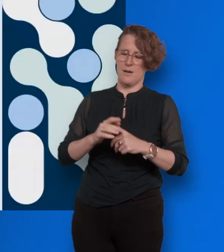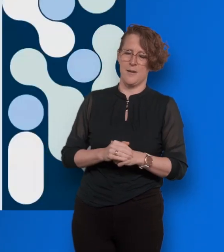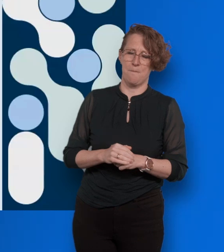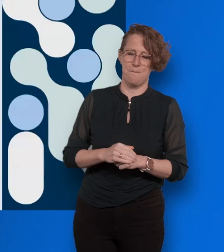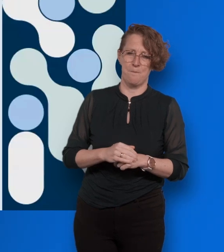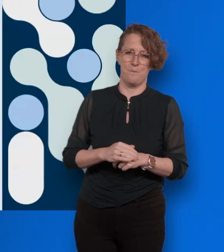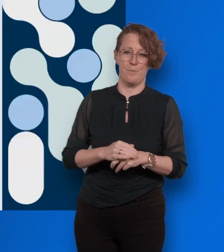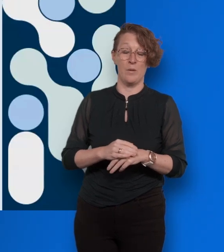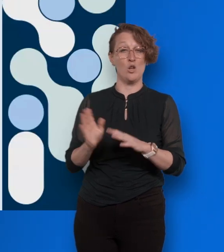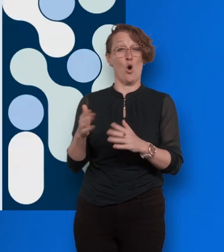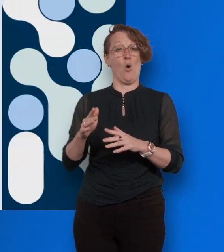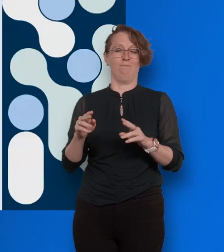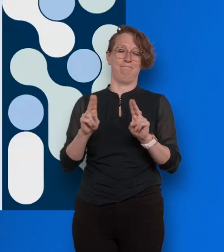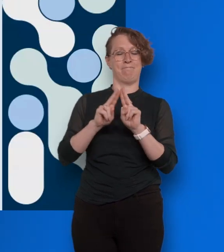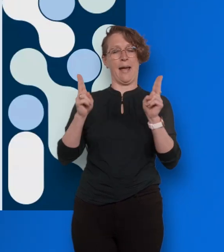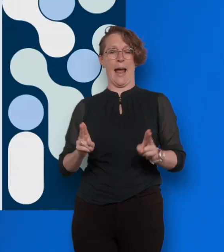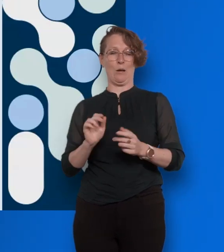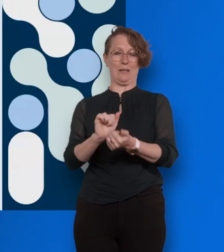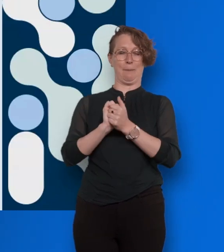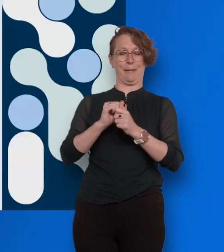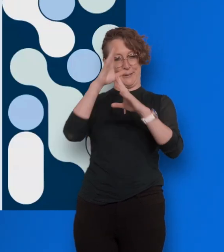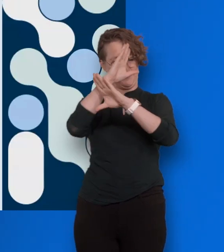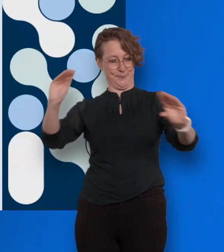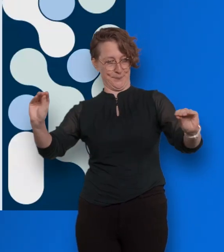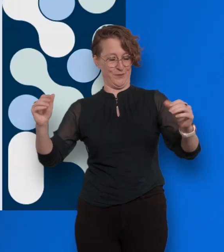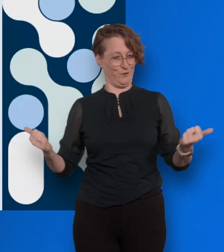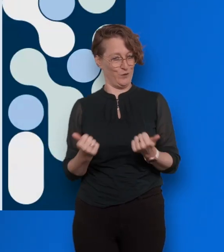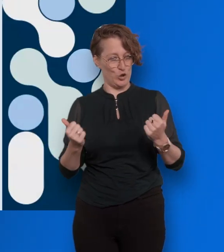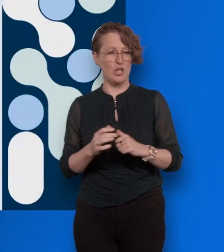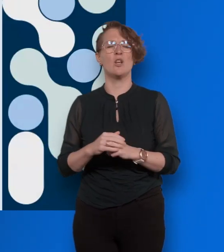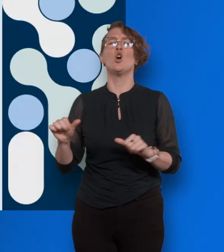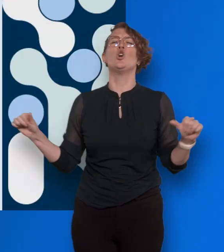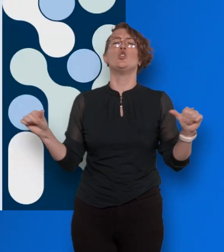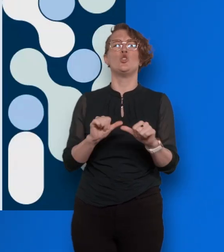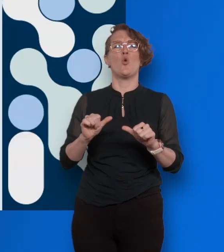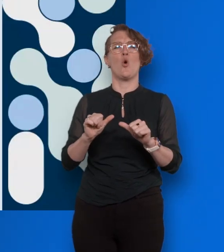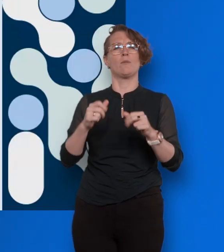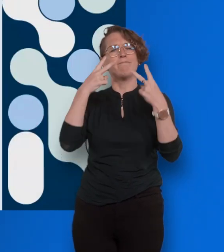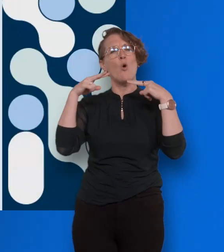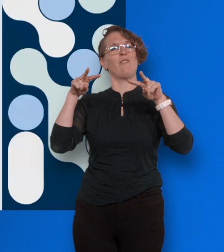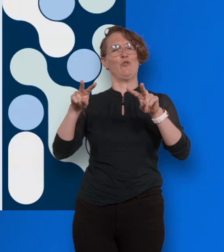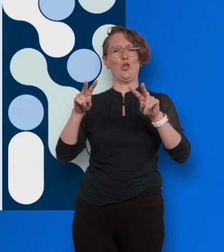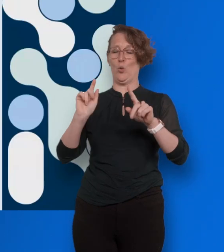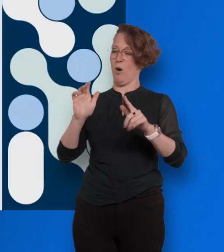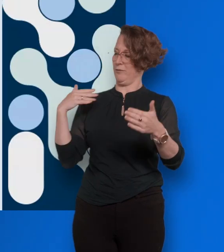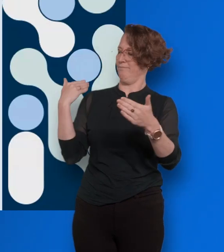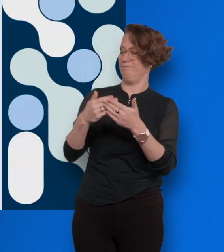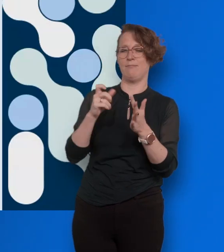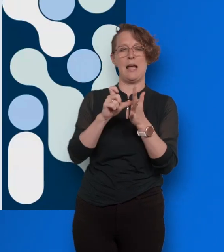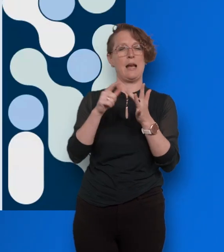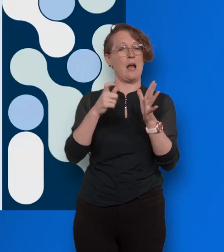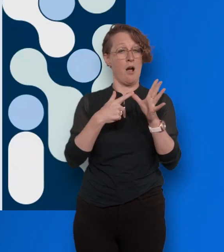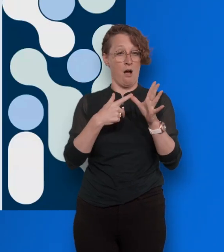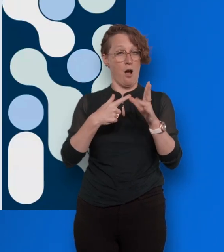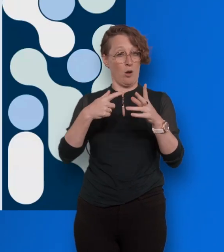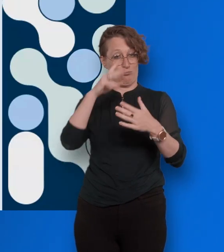So that's all on housekeeping. I'll give you a short overview now of our EDICa report